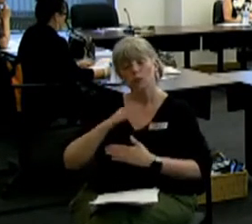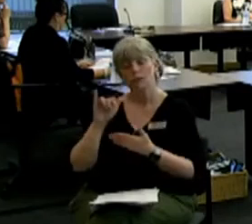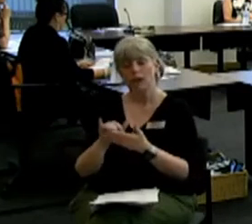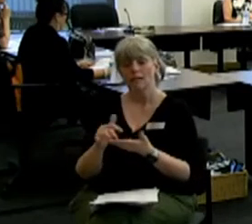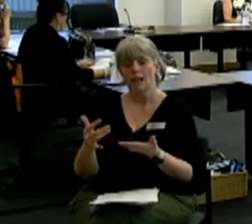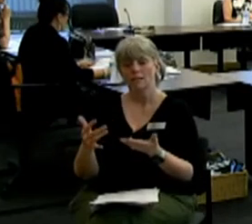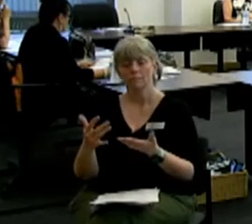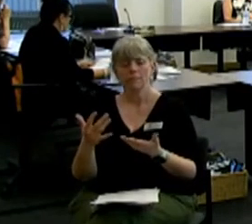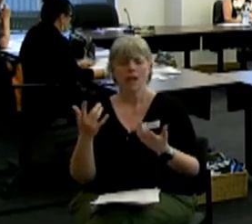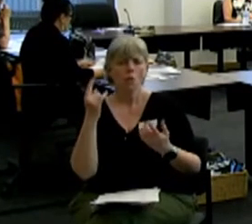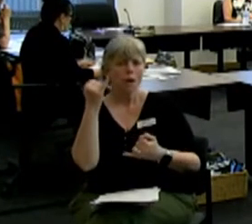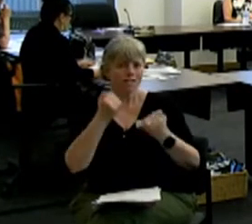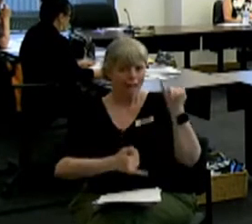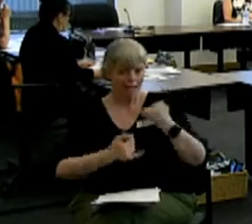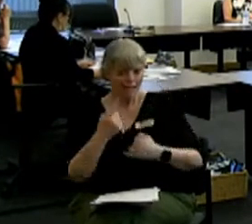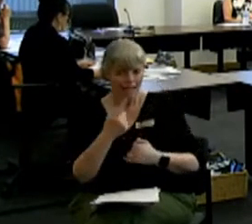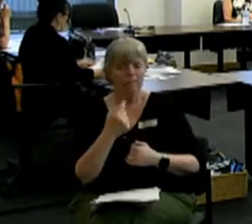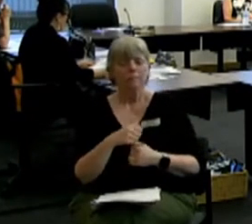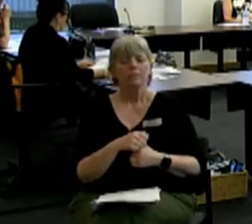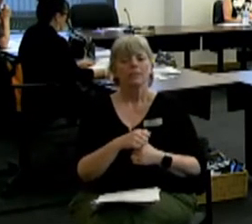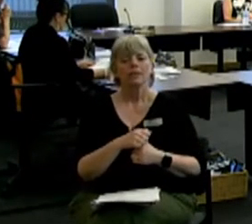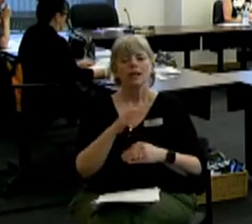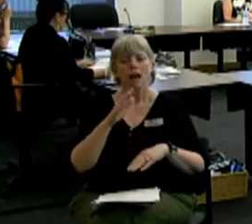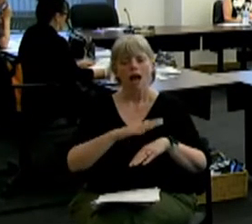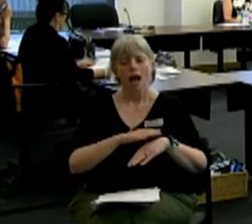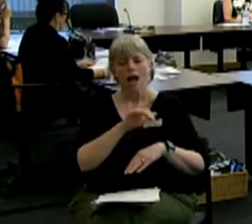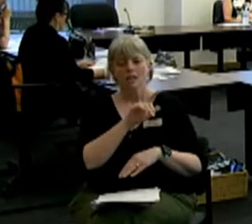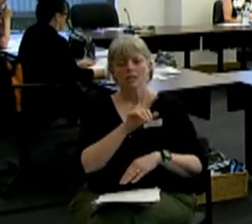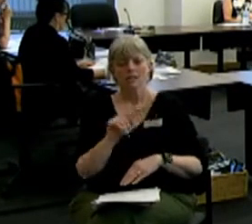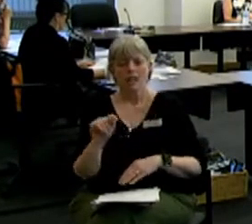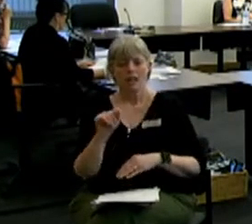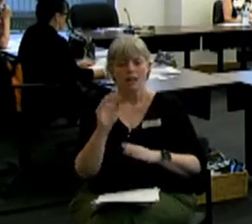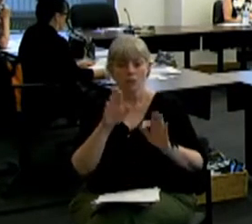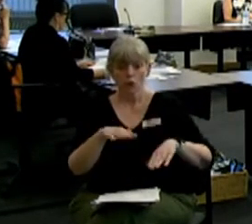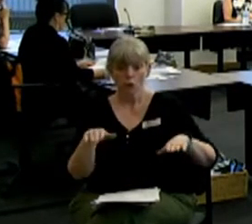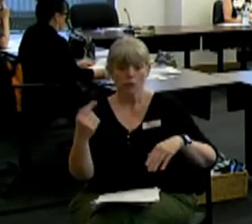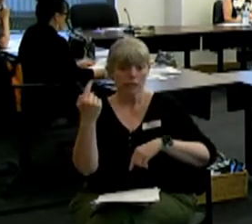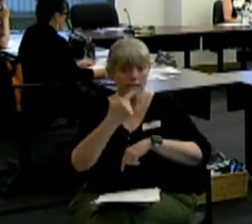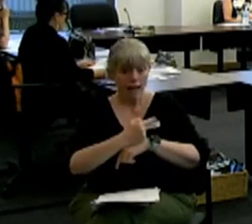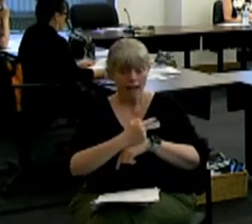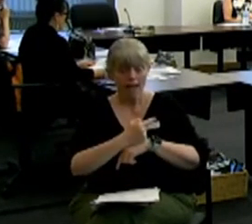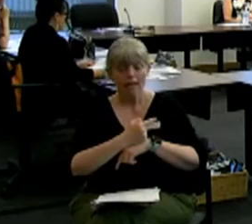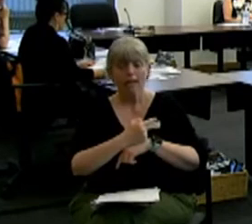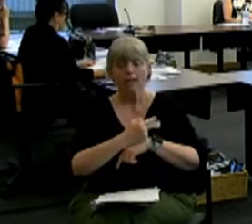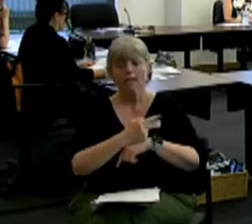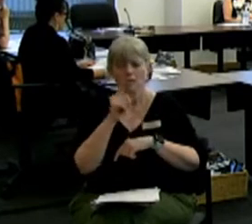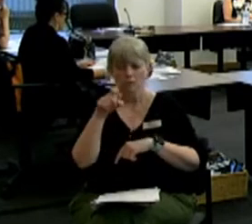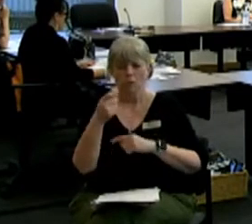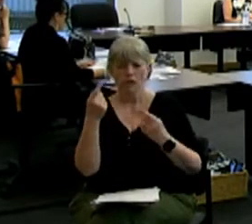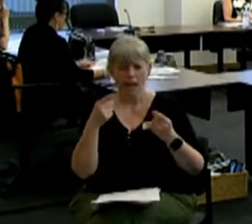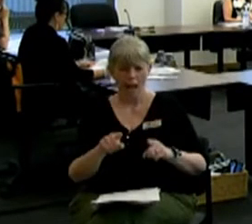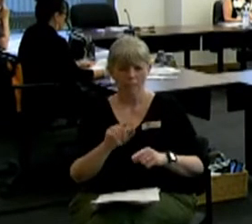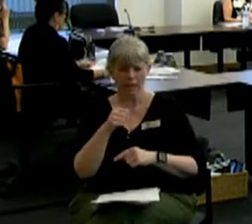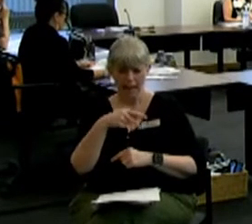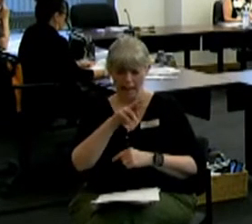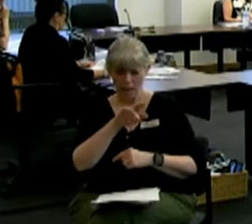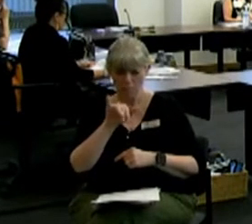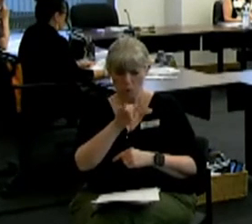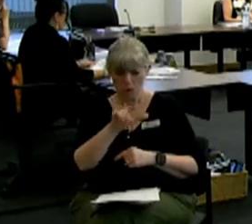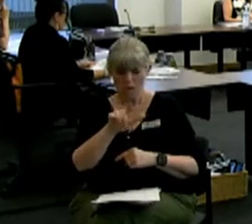feedback. And then one last thing. So on the Children's Day that was supposed to take place in